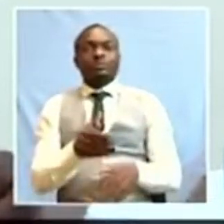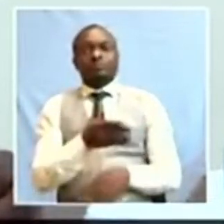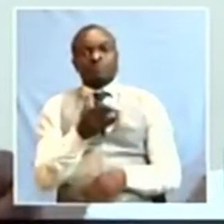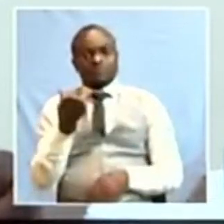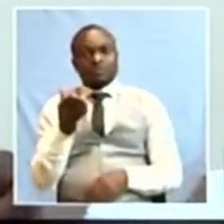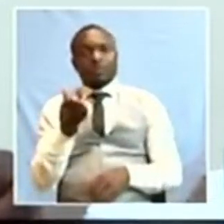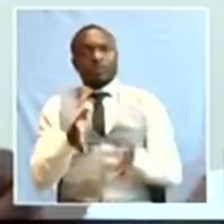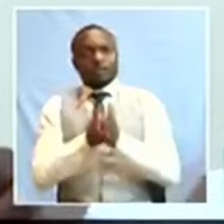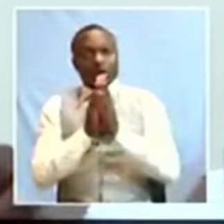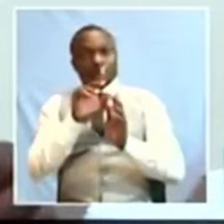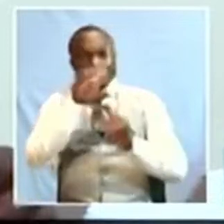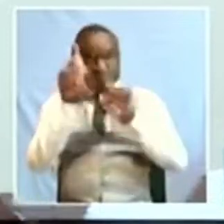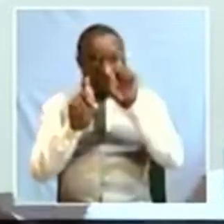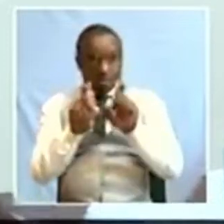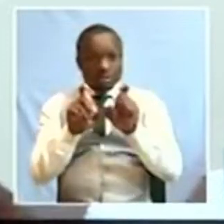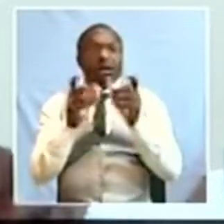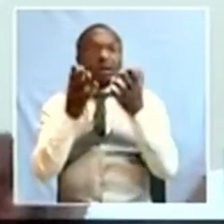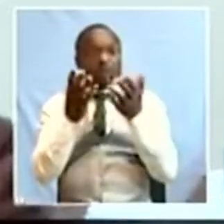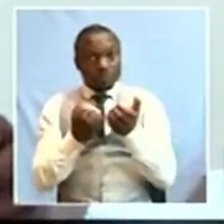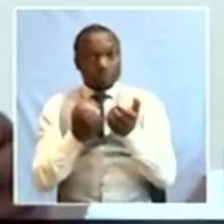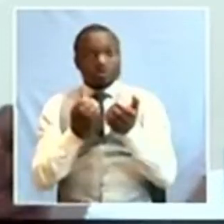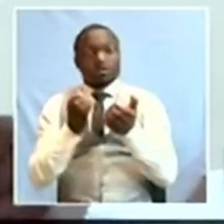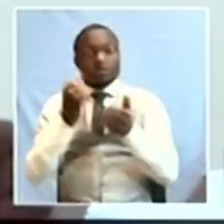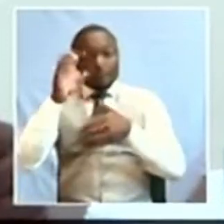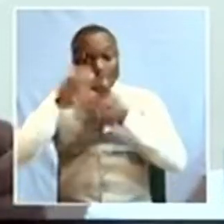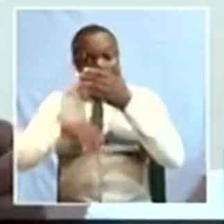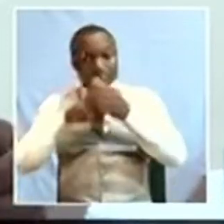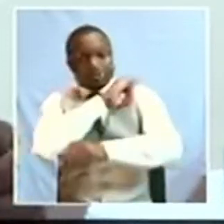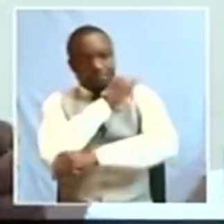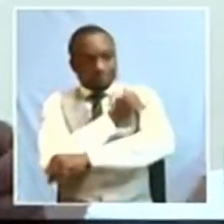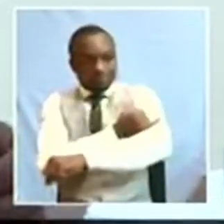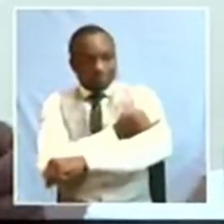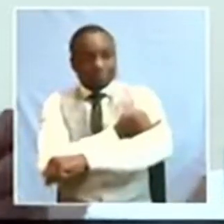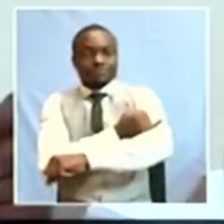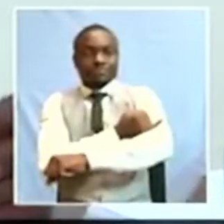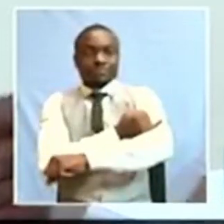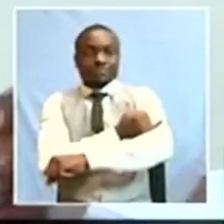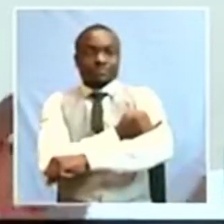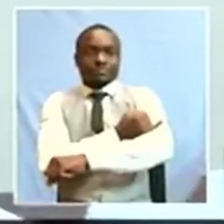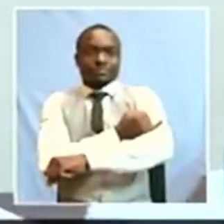clarification. I wish to uncap the immunity that was